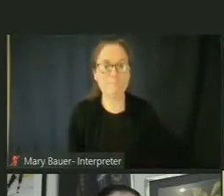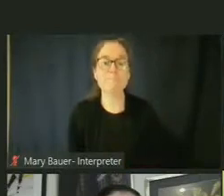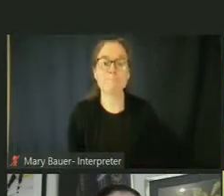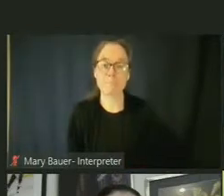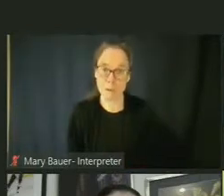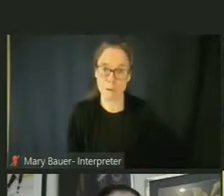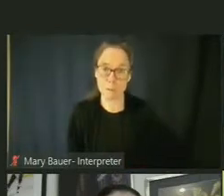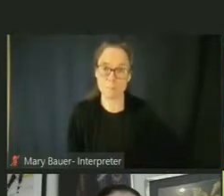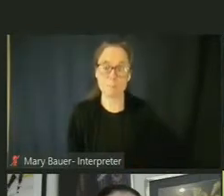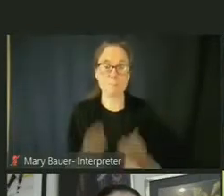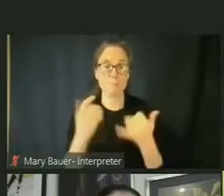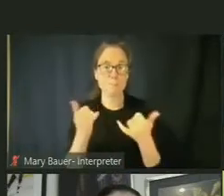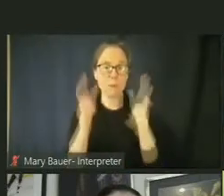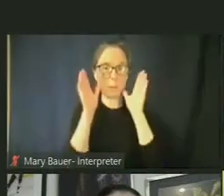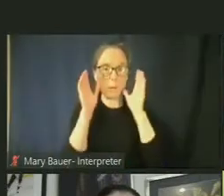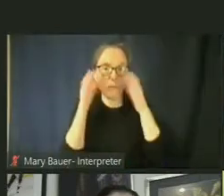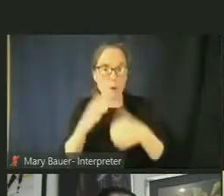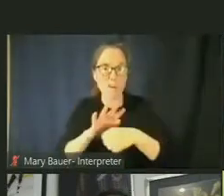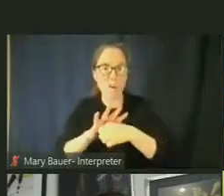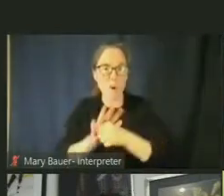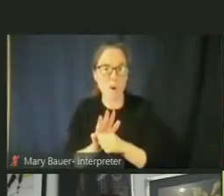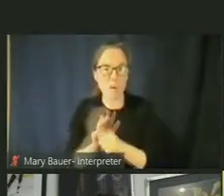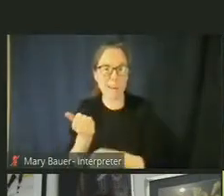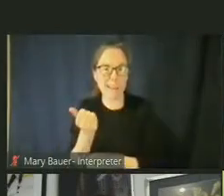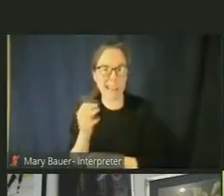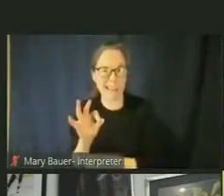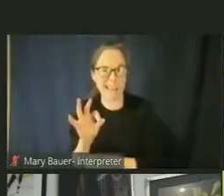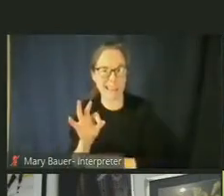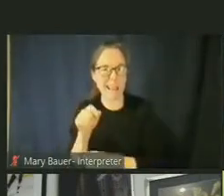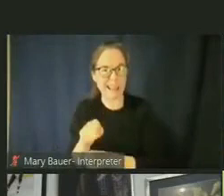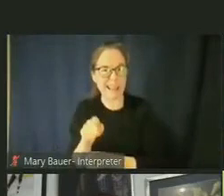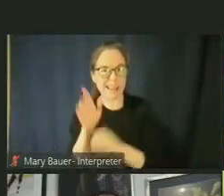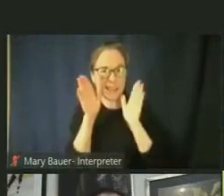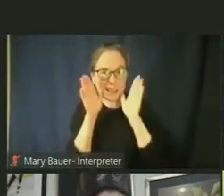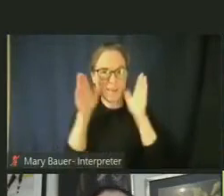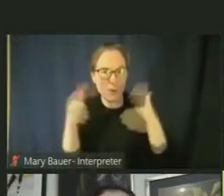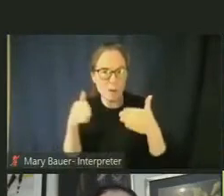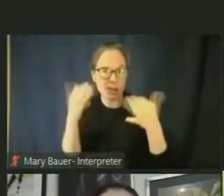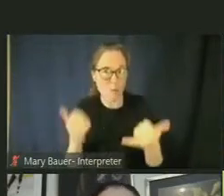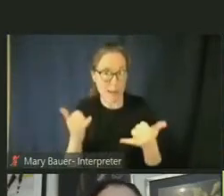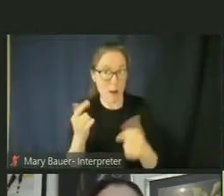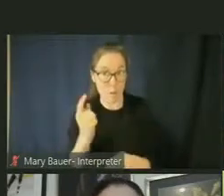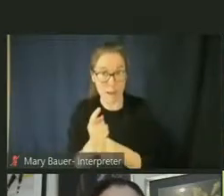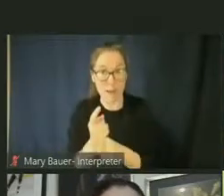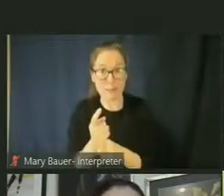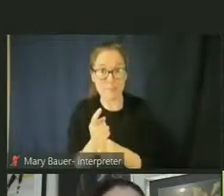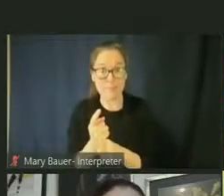So let's focus on COVID-19 because that's really the meat of the matter, correct? Next slide.